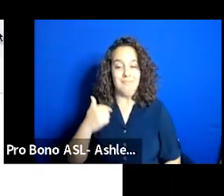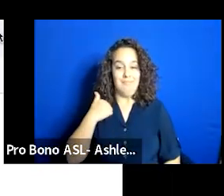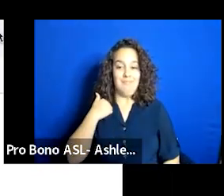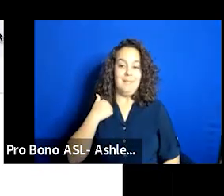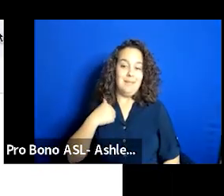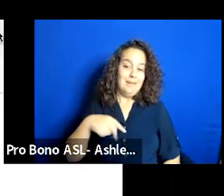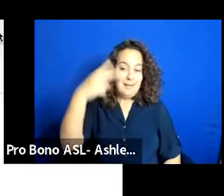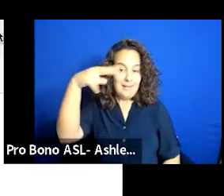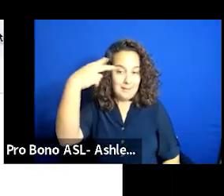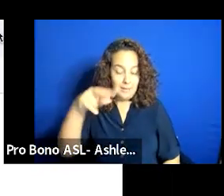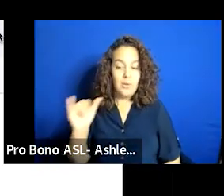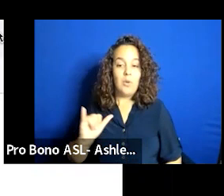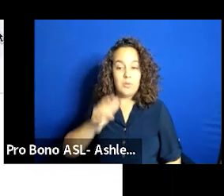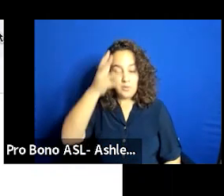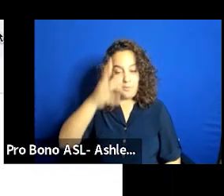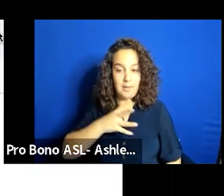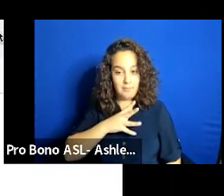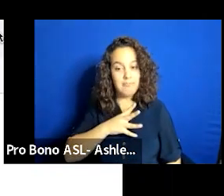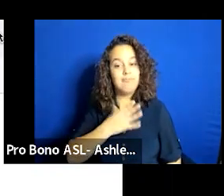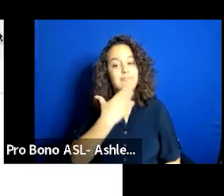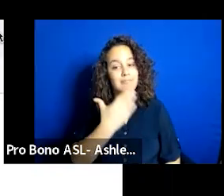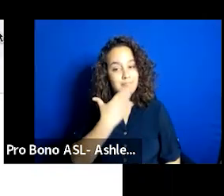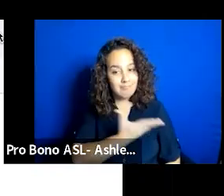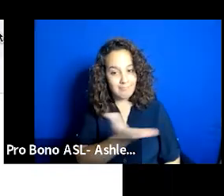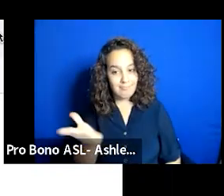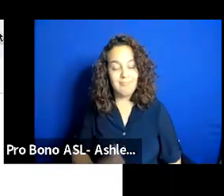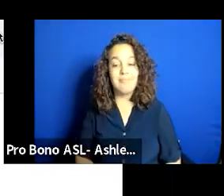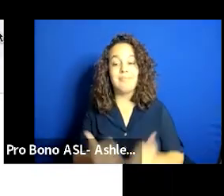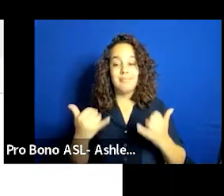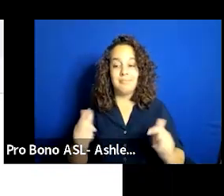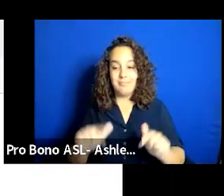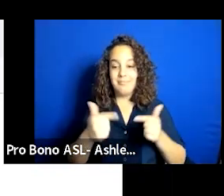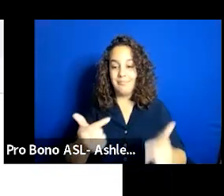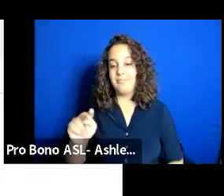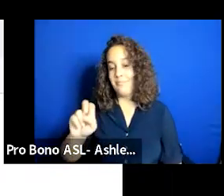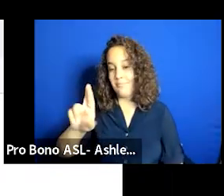And so thank you all very much. And I'll pass it on to Nora.